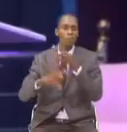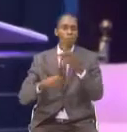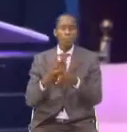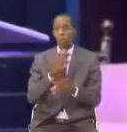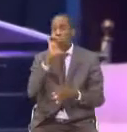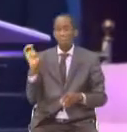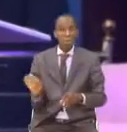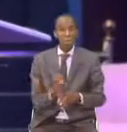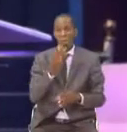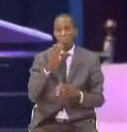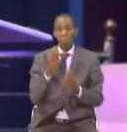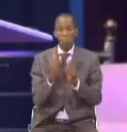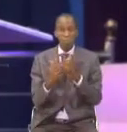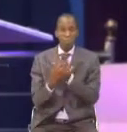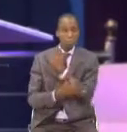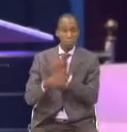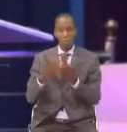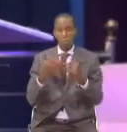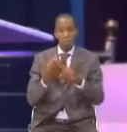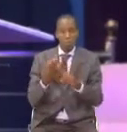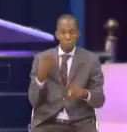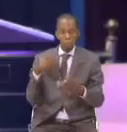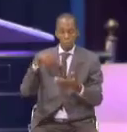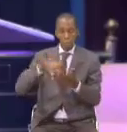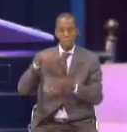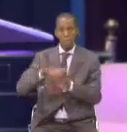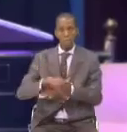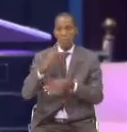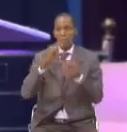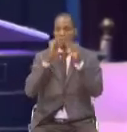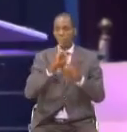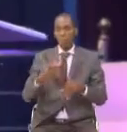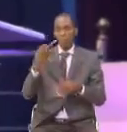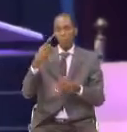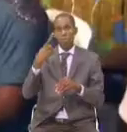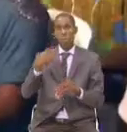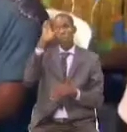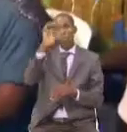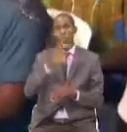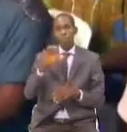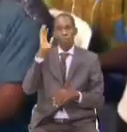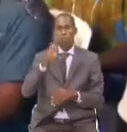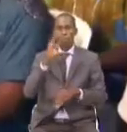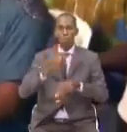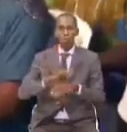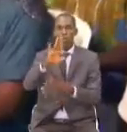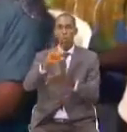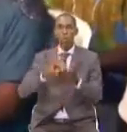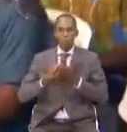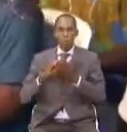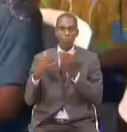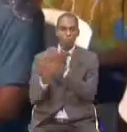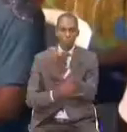nation you belong to tonight, the blessings from the cross will be upon your nation. Will be upon